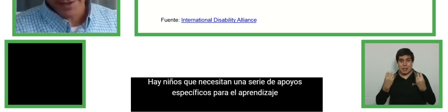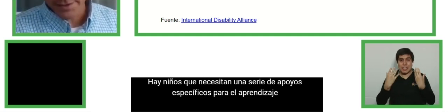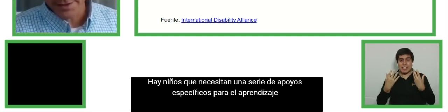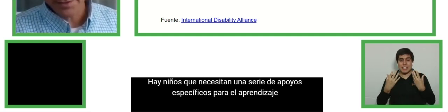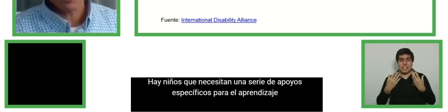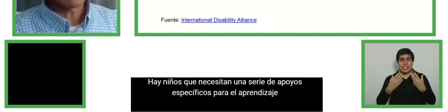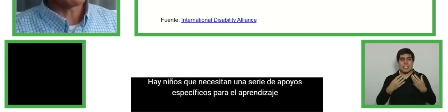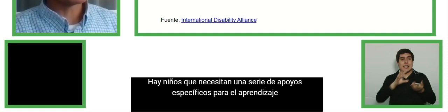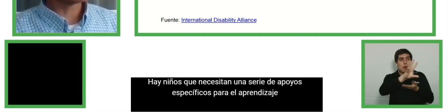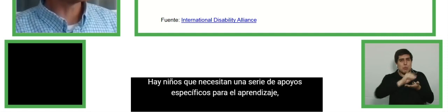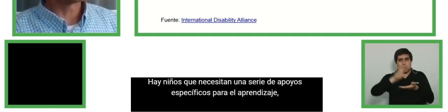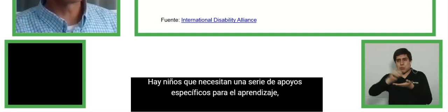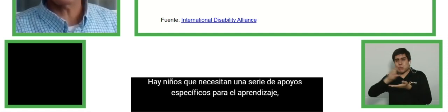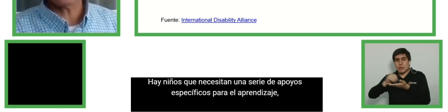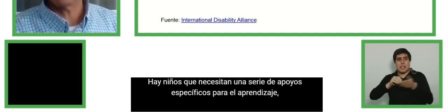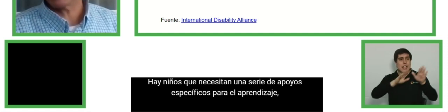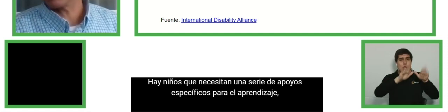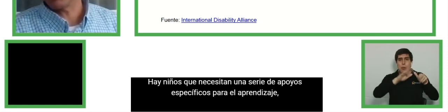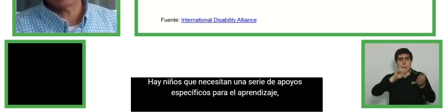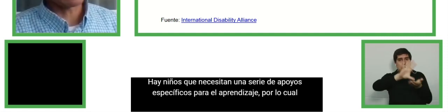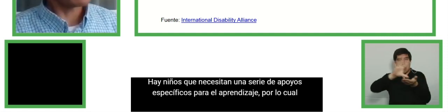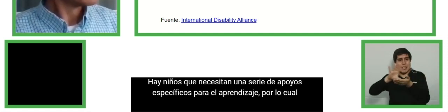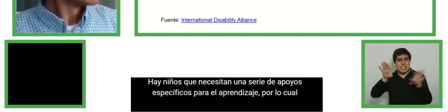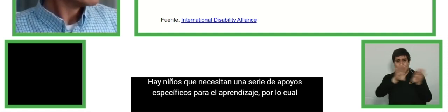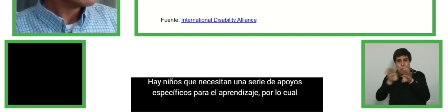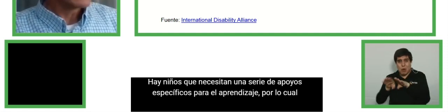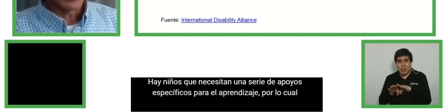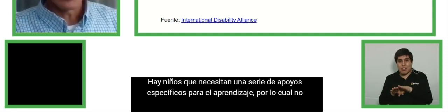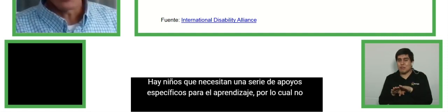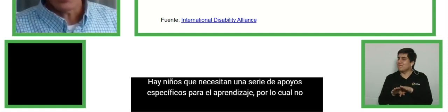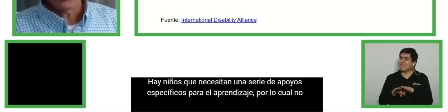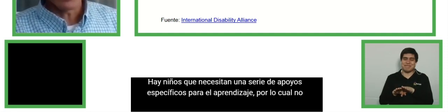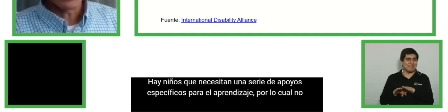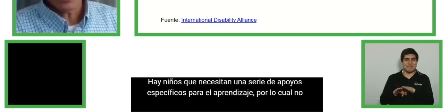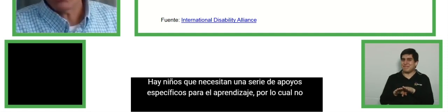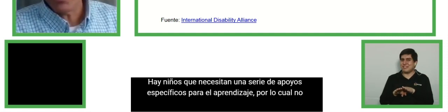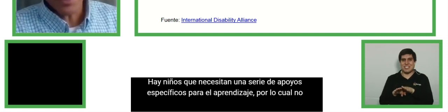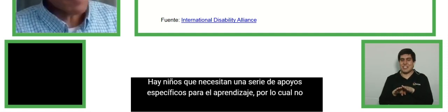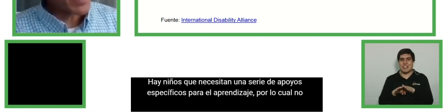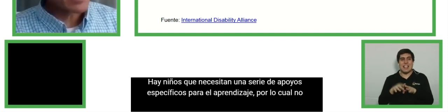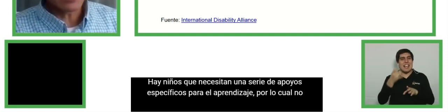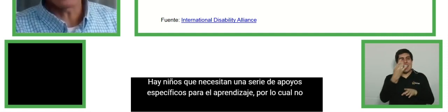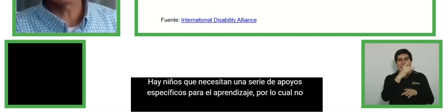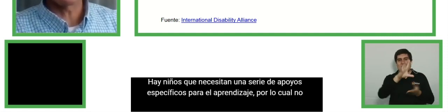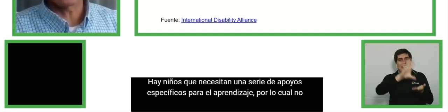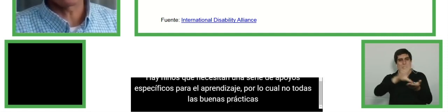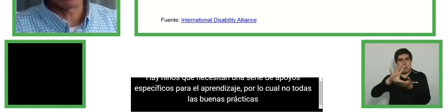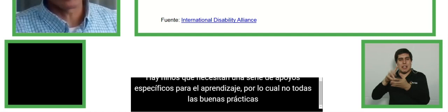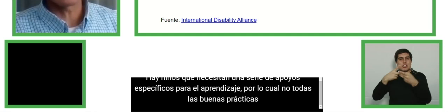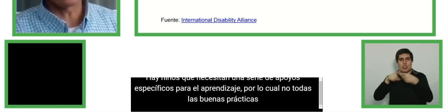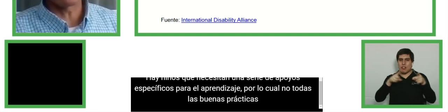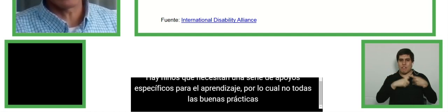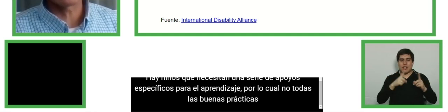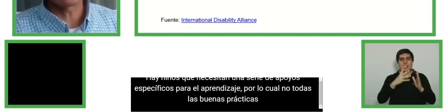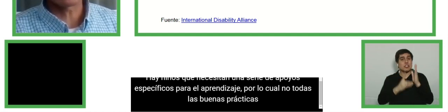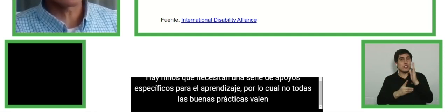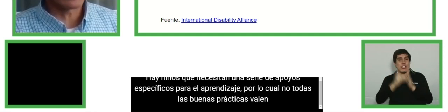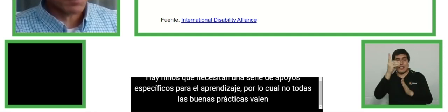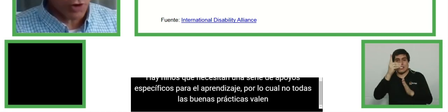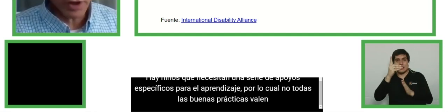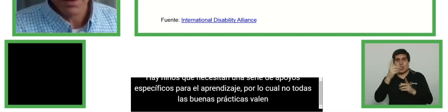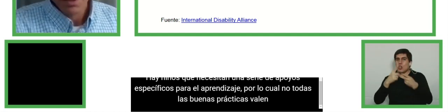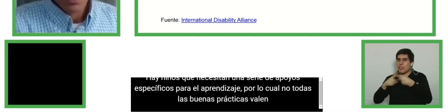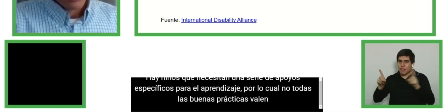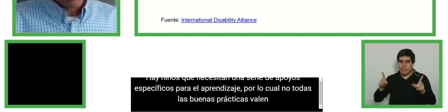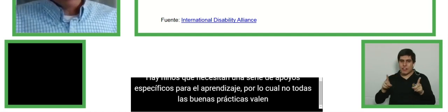They depend on many aspects, depend on the level of development of the country, infrastructures, the means available. So